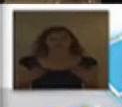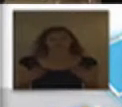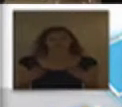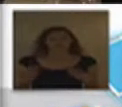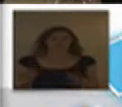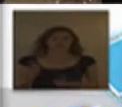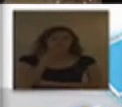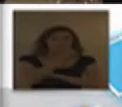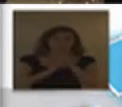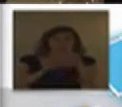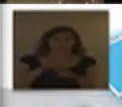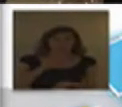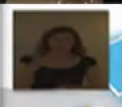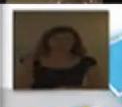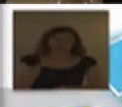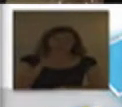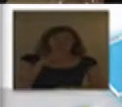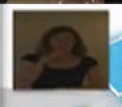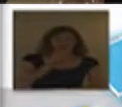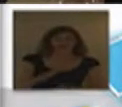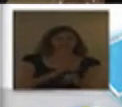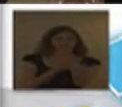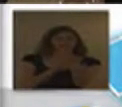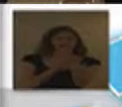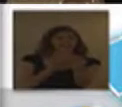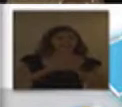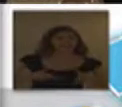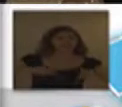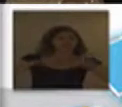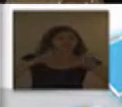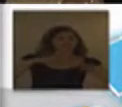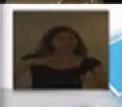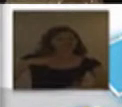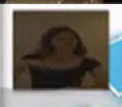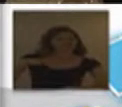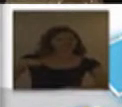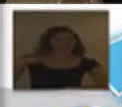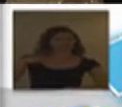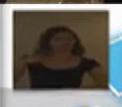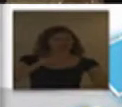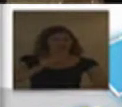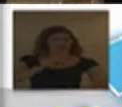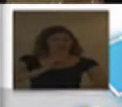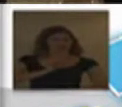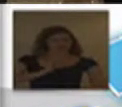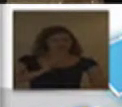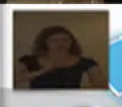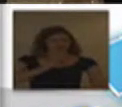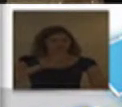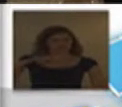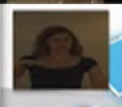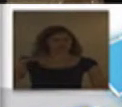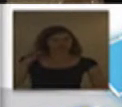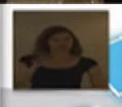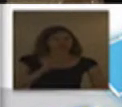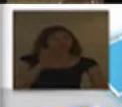The problem we face is that because narratives enables children to develop their own identity, but also to learn how